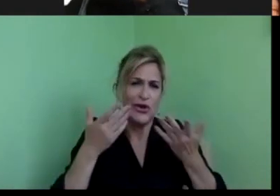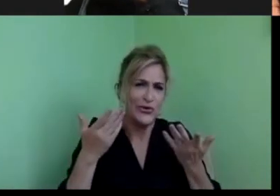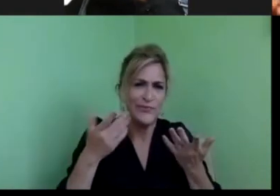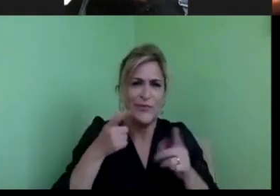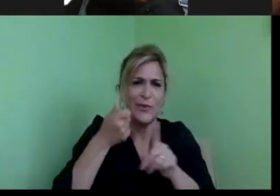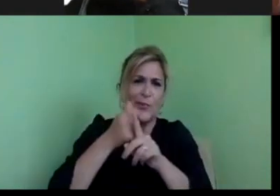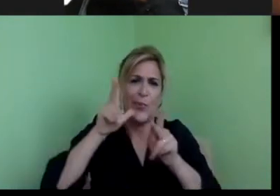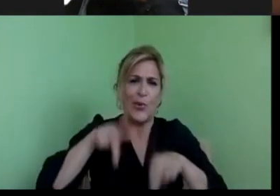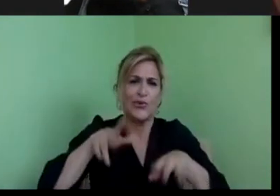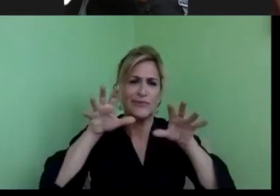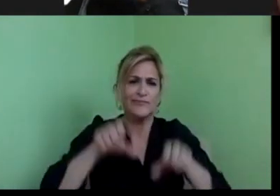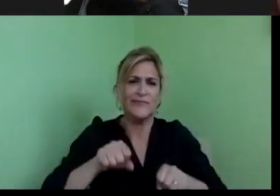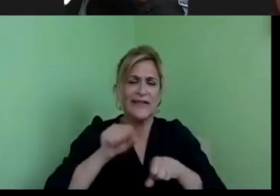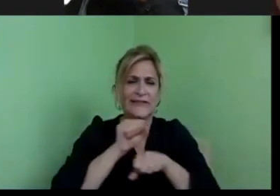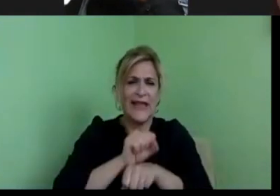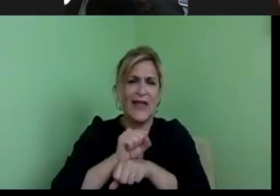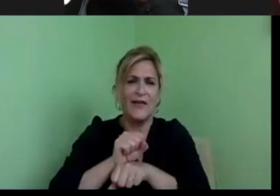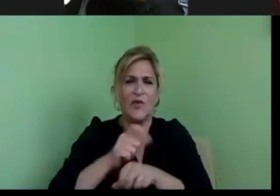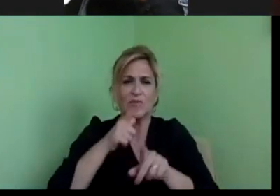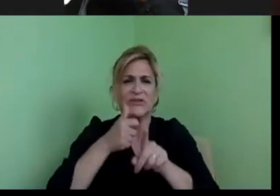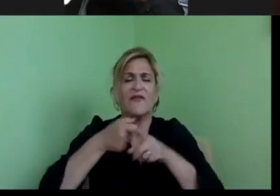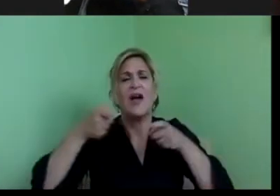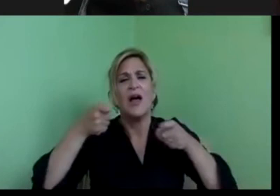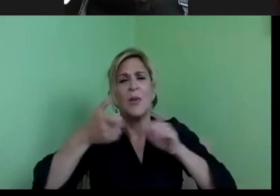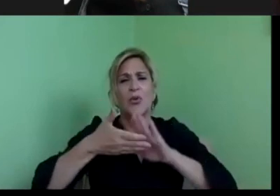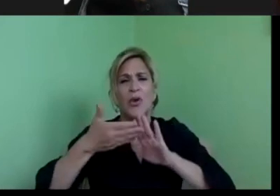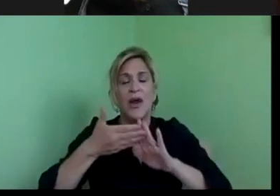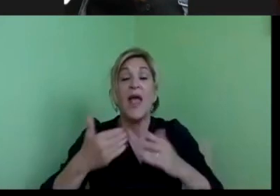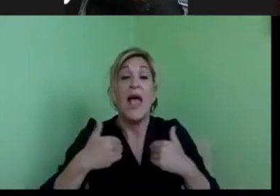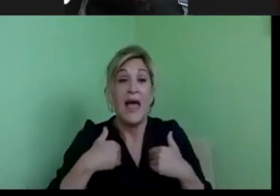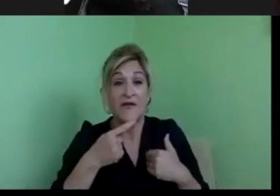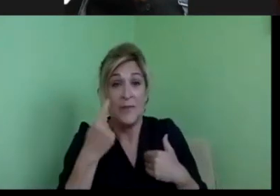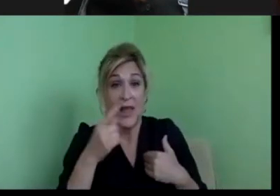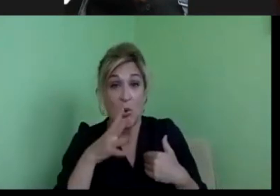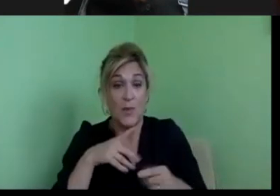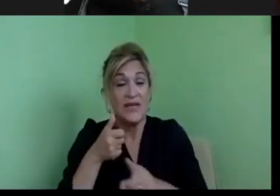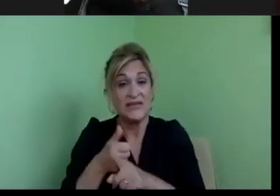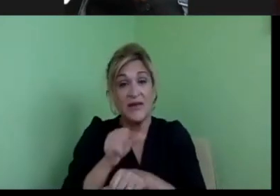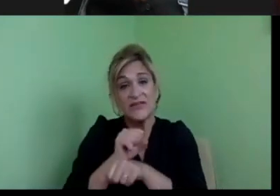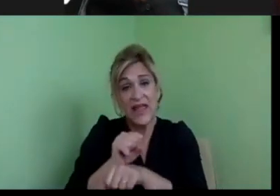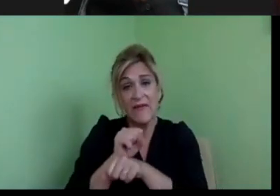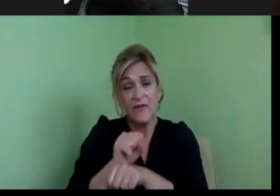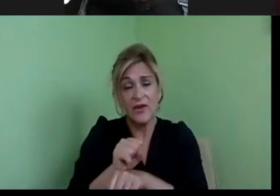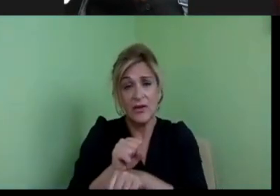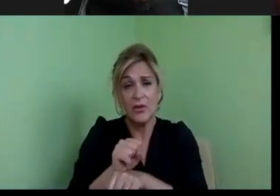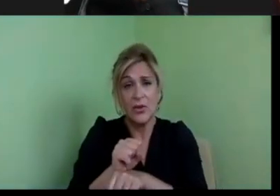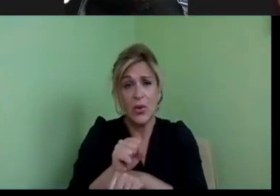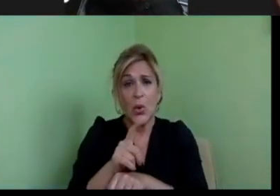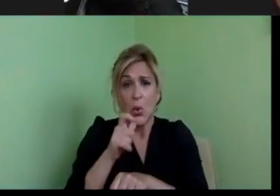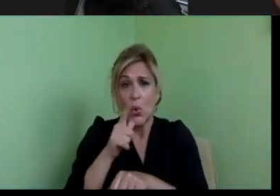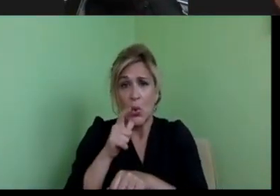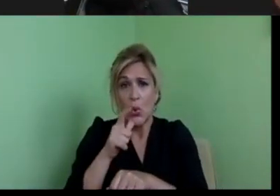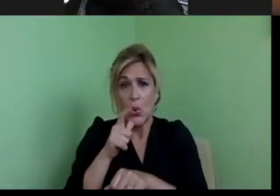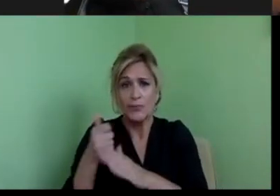operating the ship and there's a black woman an enslaved woman who has been quarantined